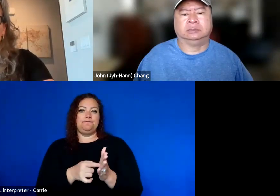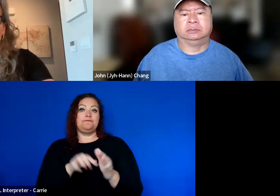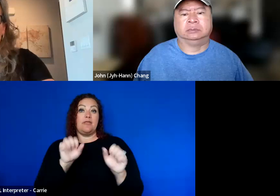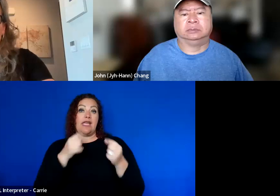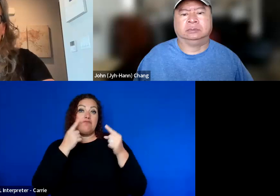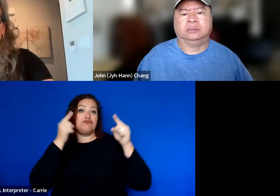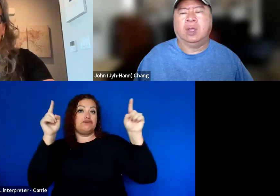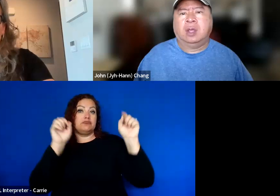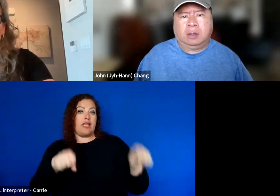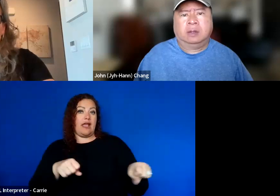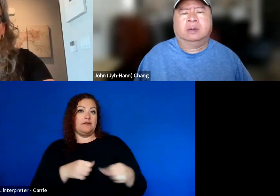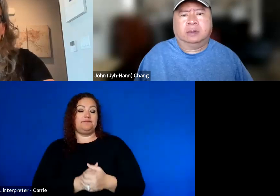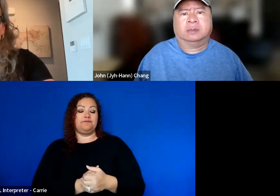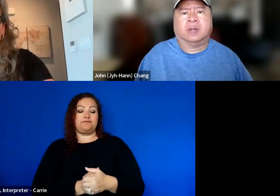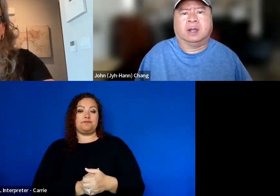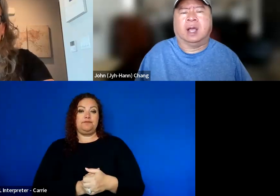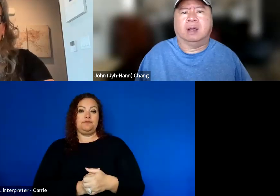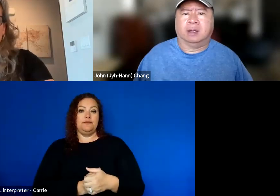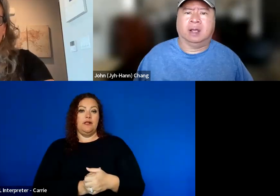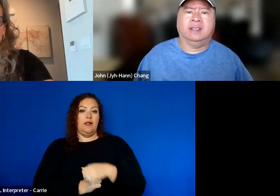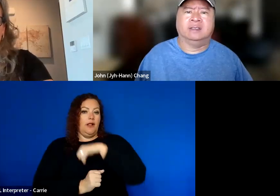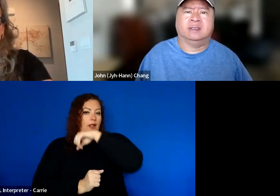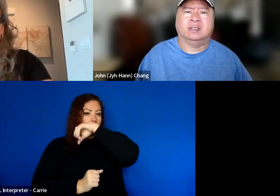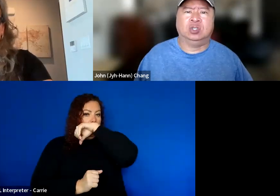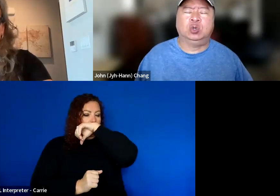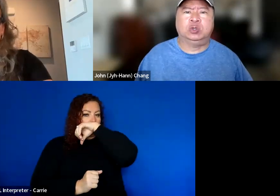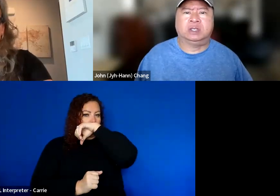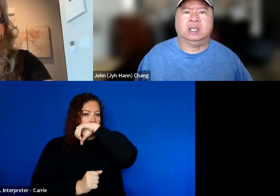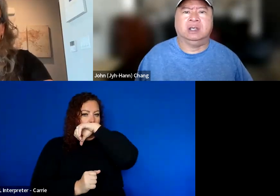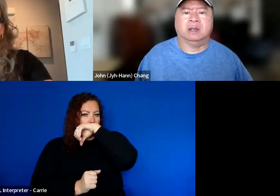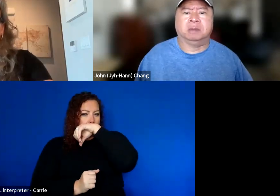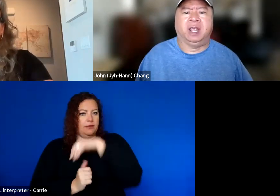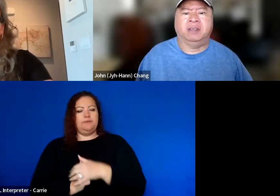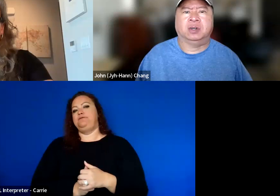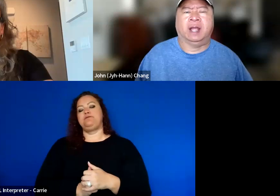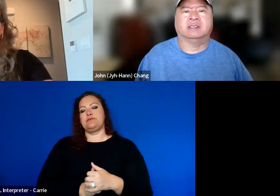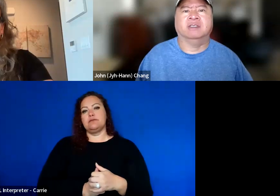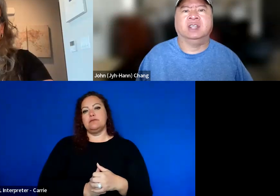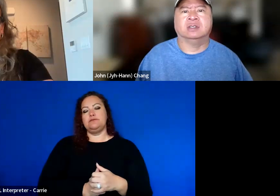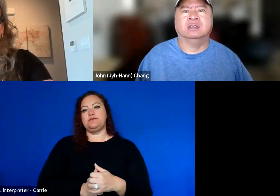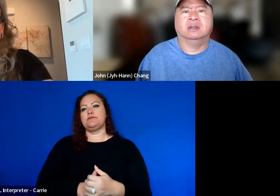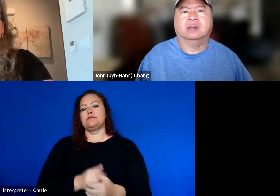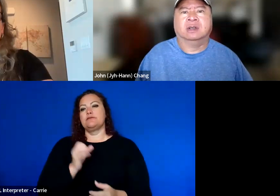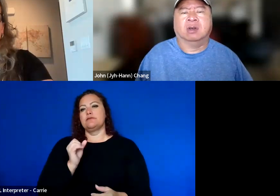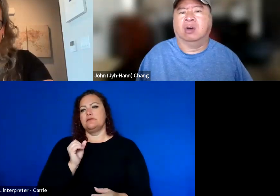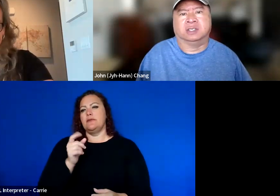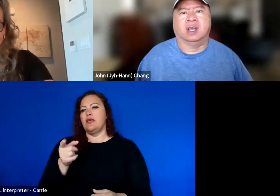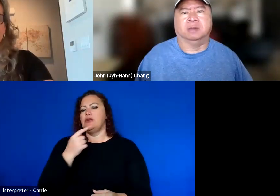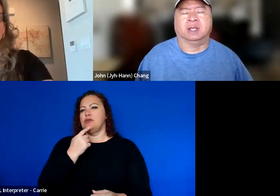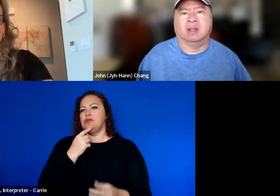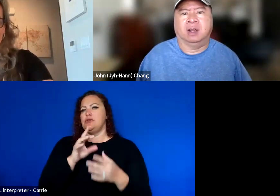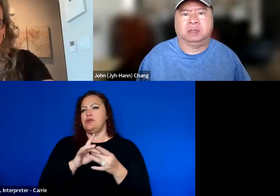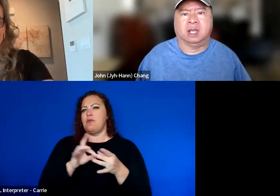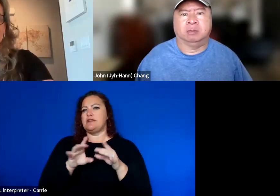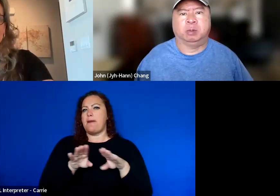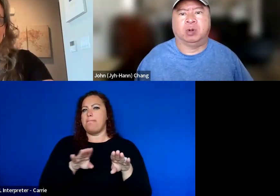effective. Um, yeah. I use the behavioral activation all the time.